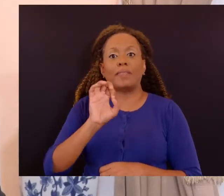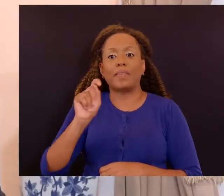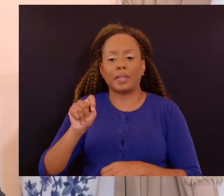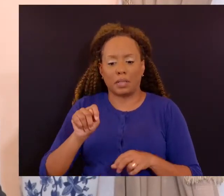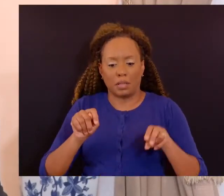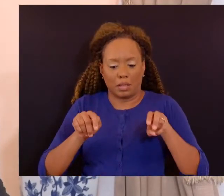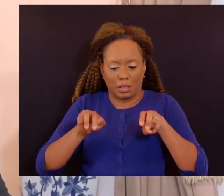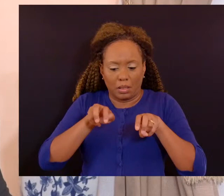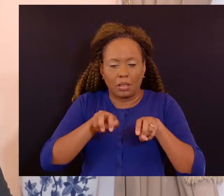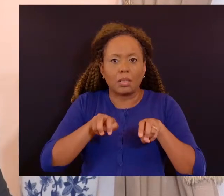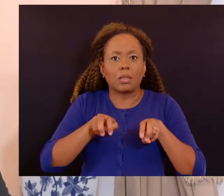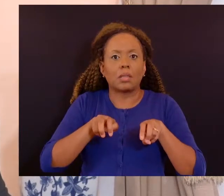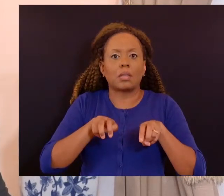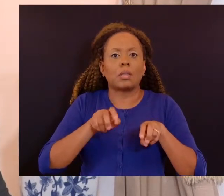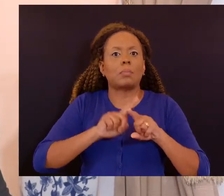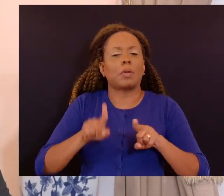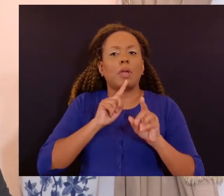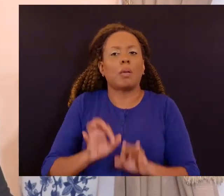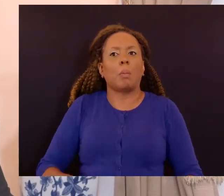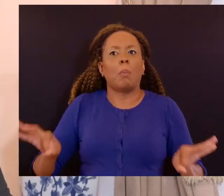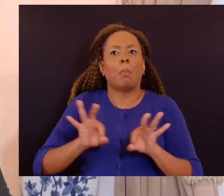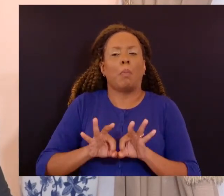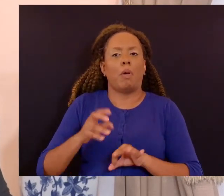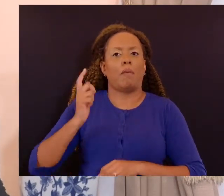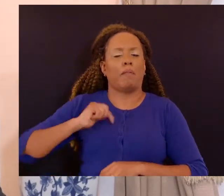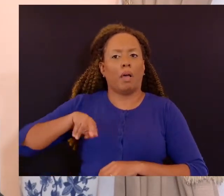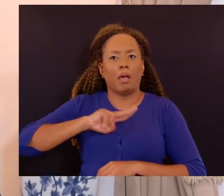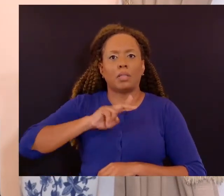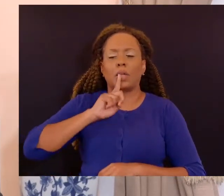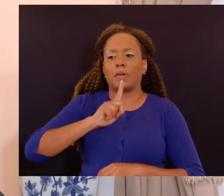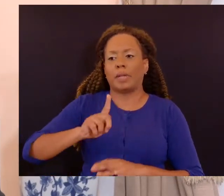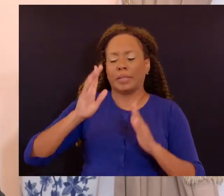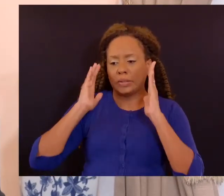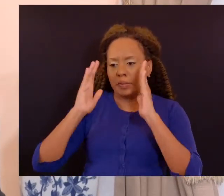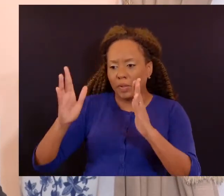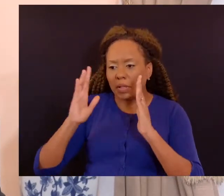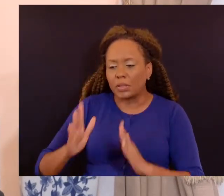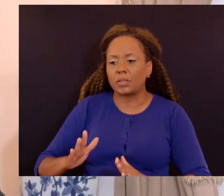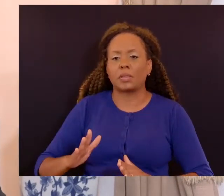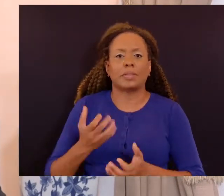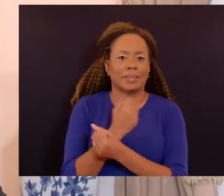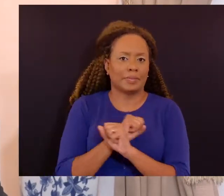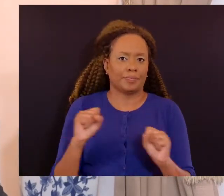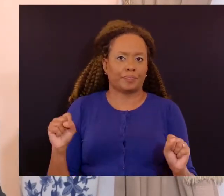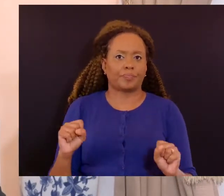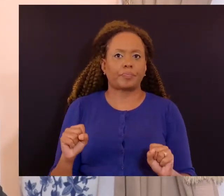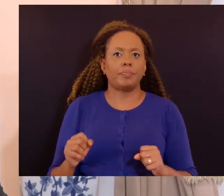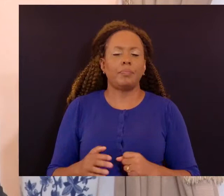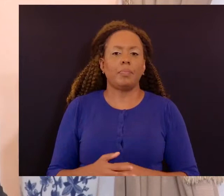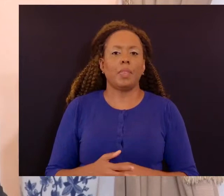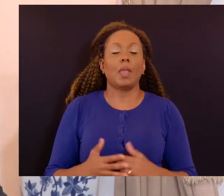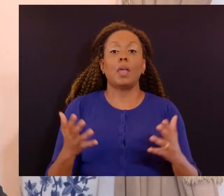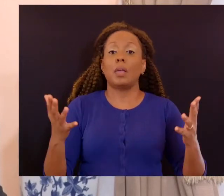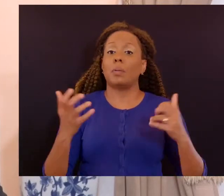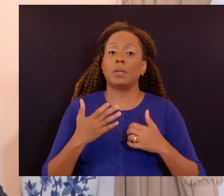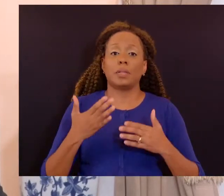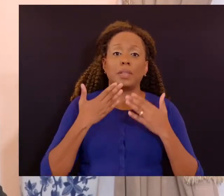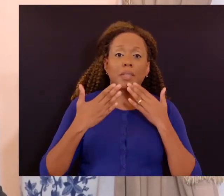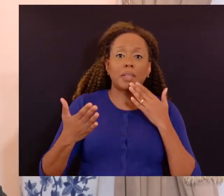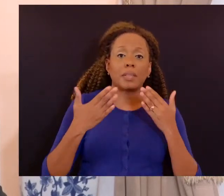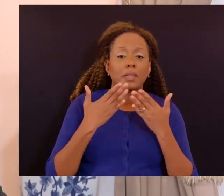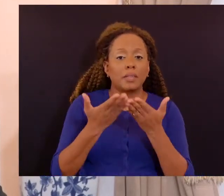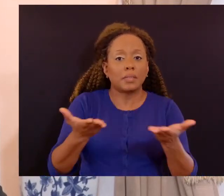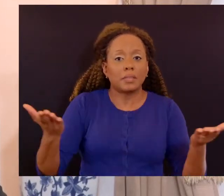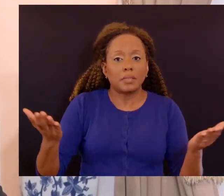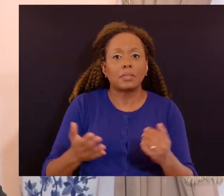recognize how important it is to settle these children. I want to say thank you to everyone, even the ones who were critical, because it really